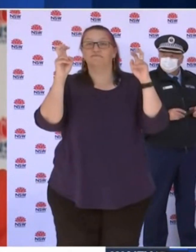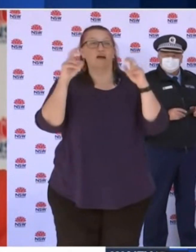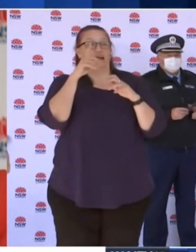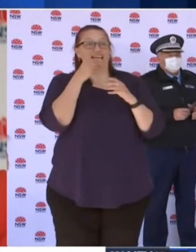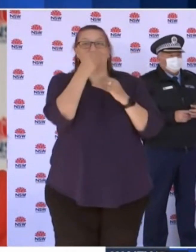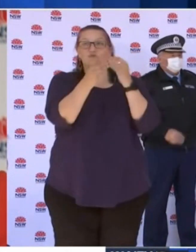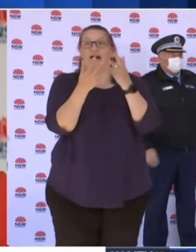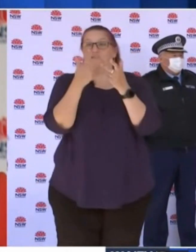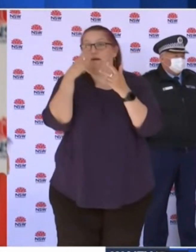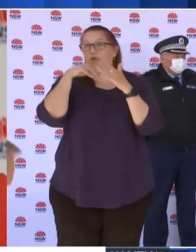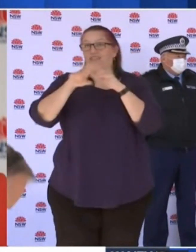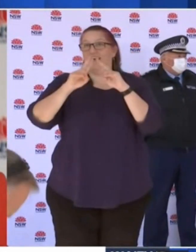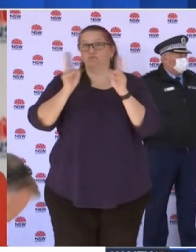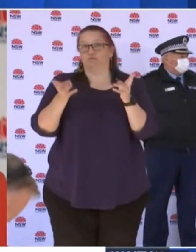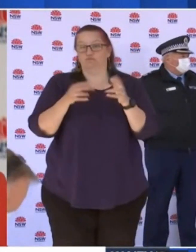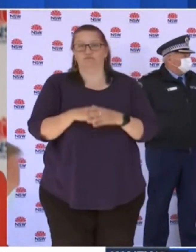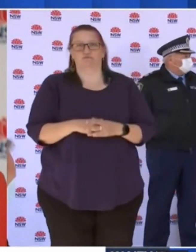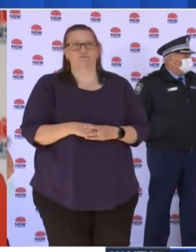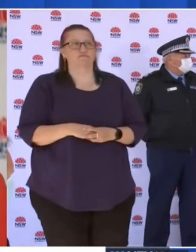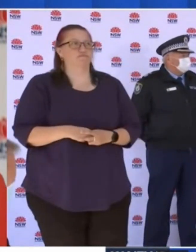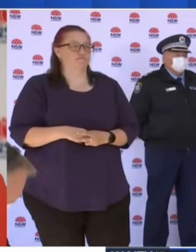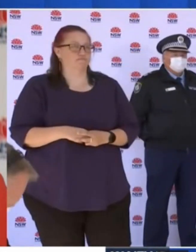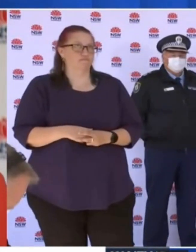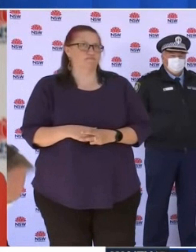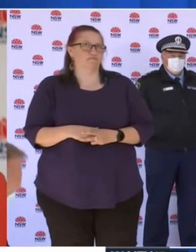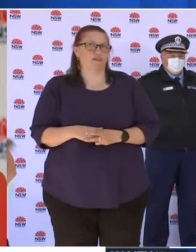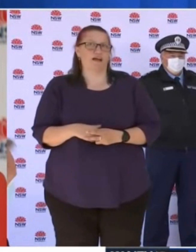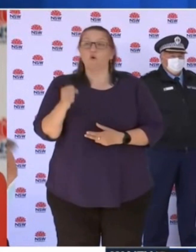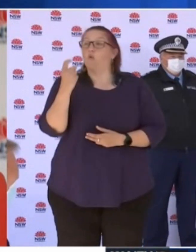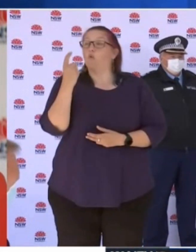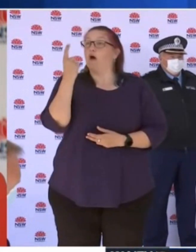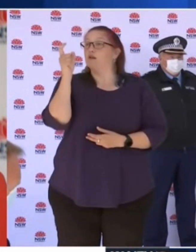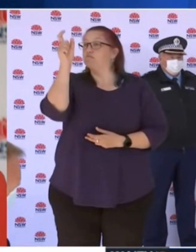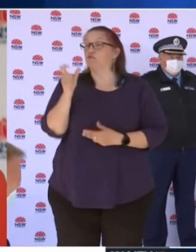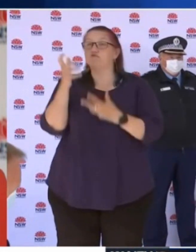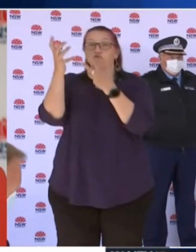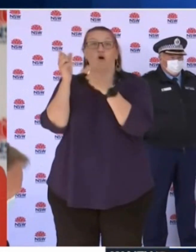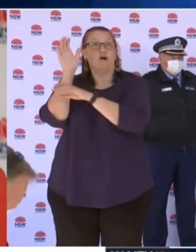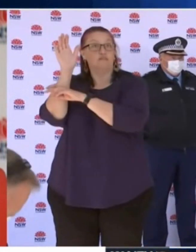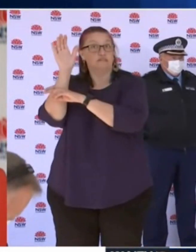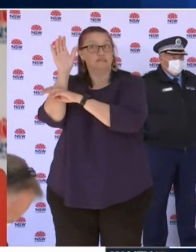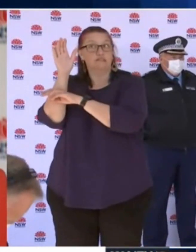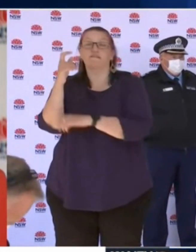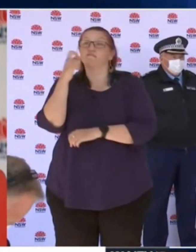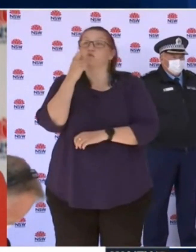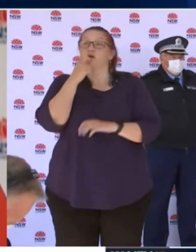to 8 p.m. last night remain under investigation, and 1 new case was acquired overseas.